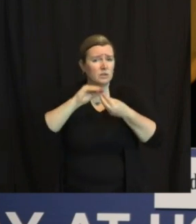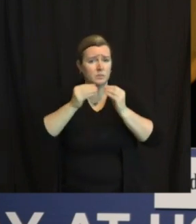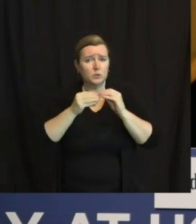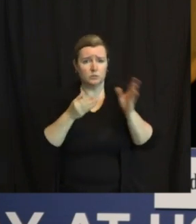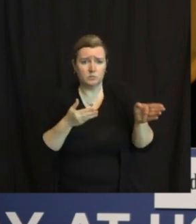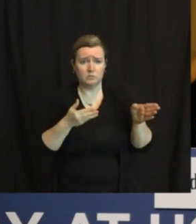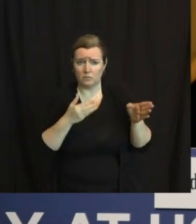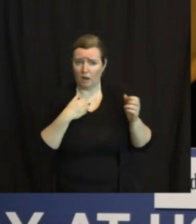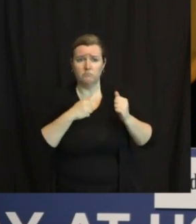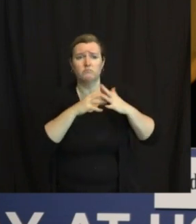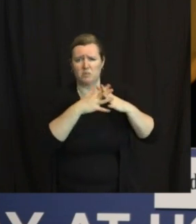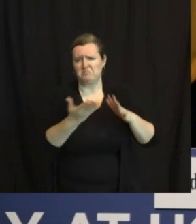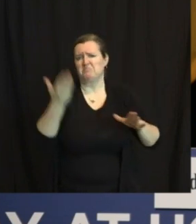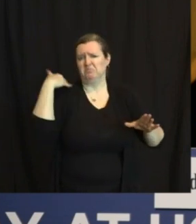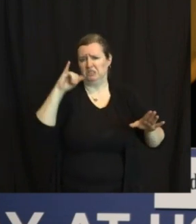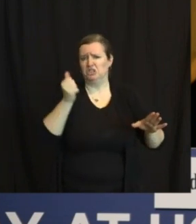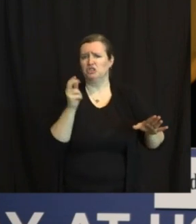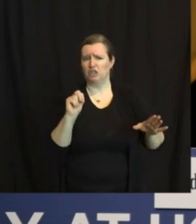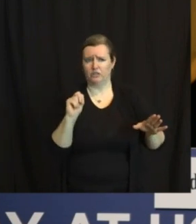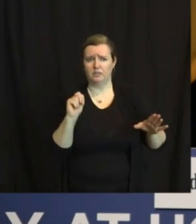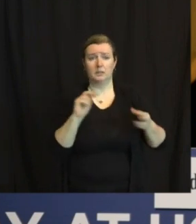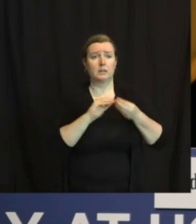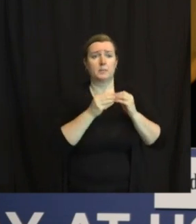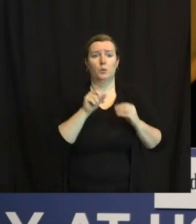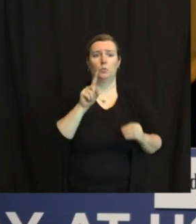January, reachable at